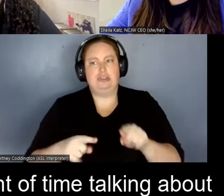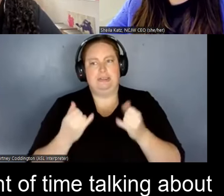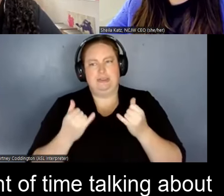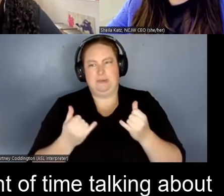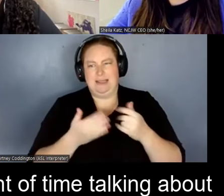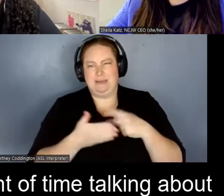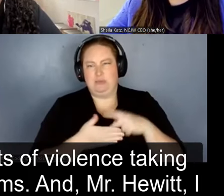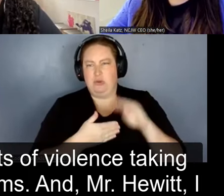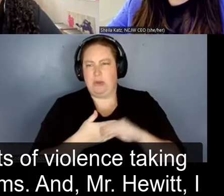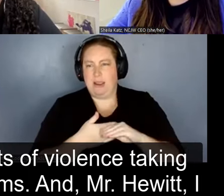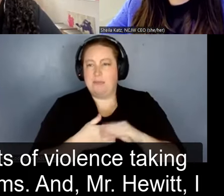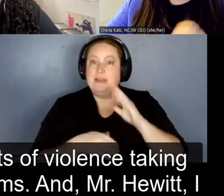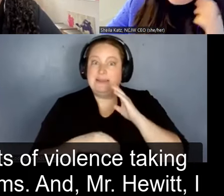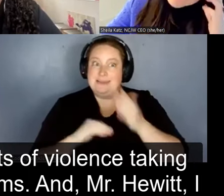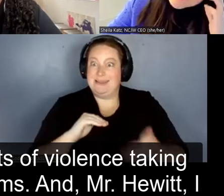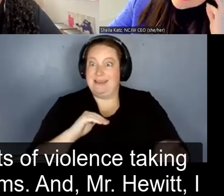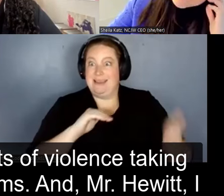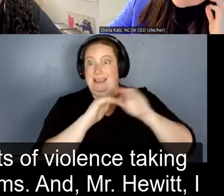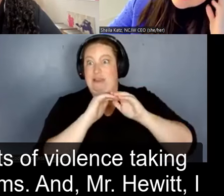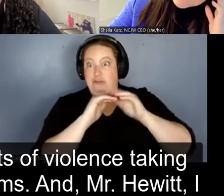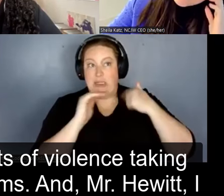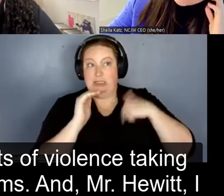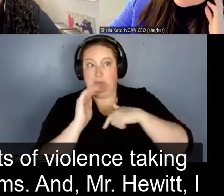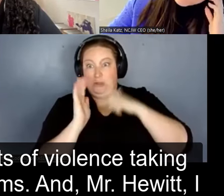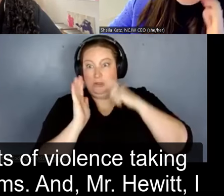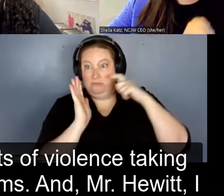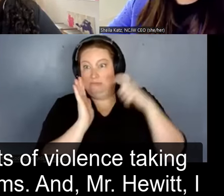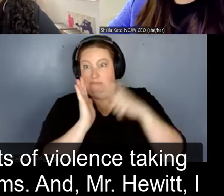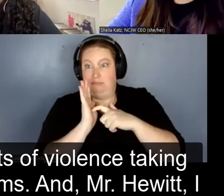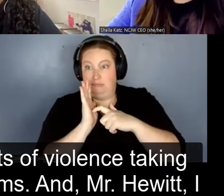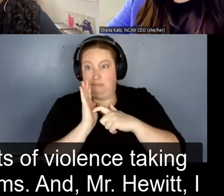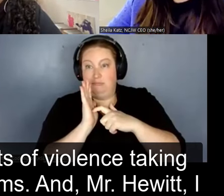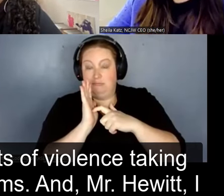the increase that we are seeing in